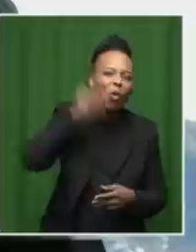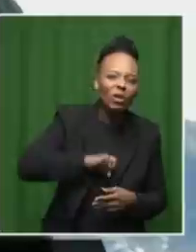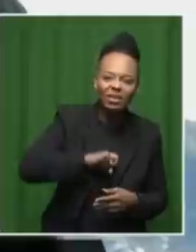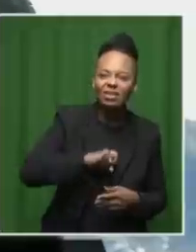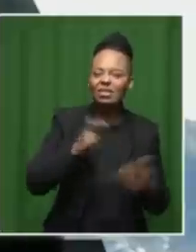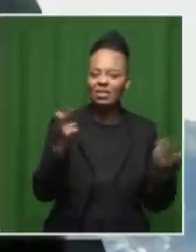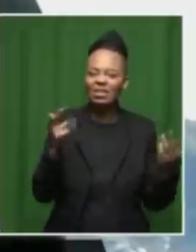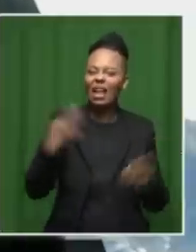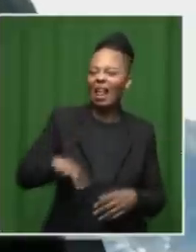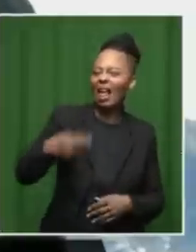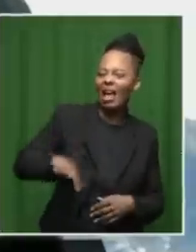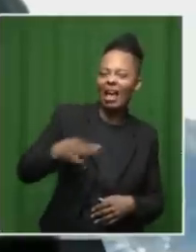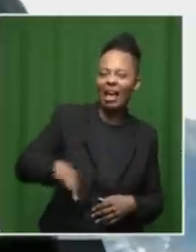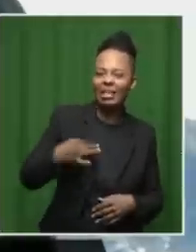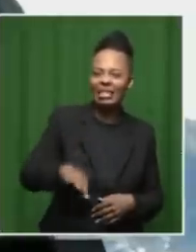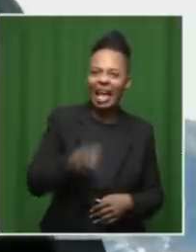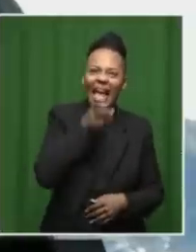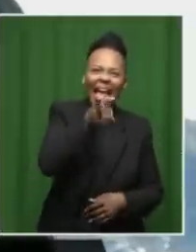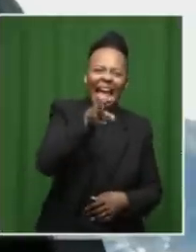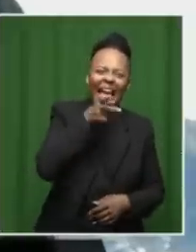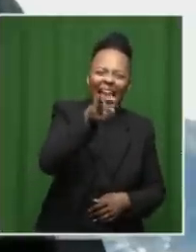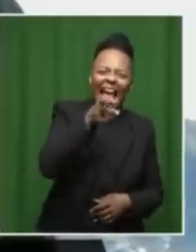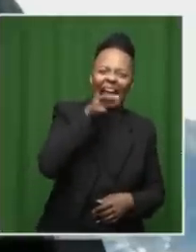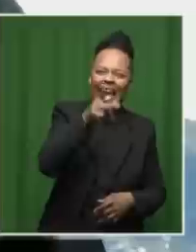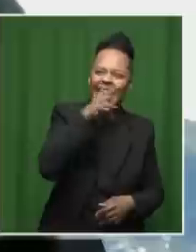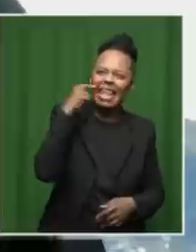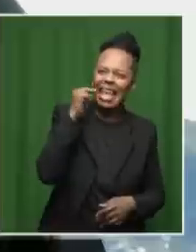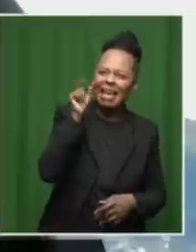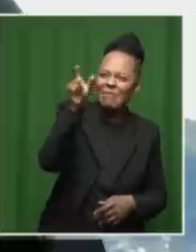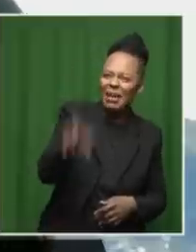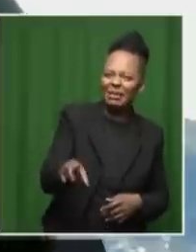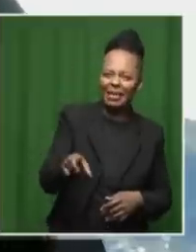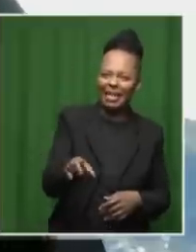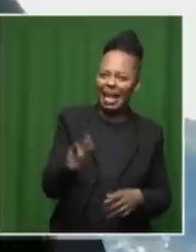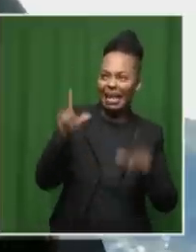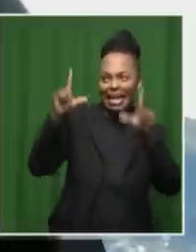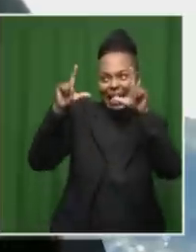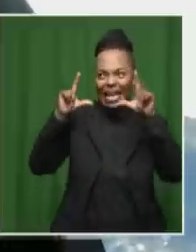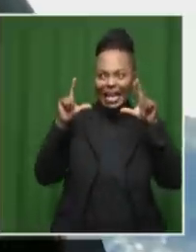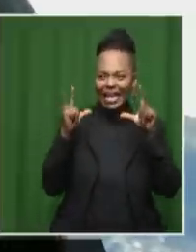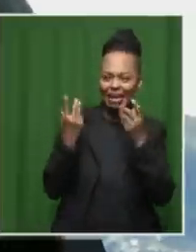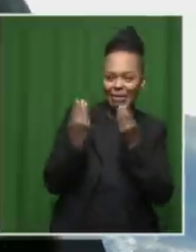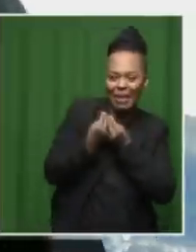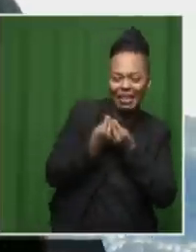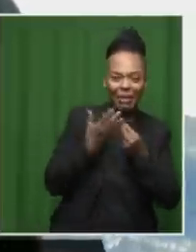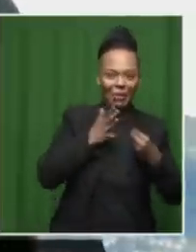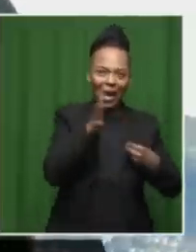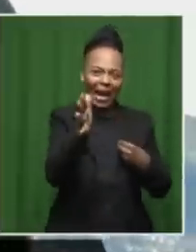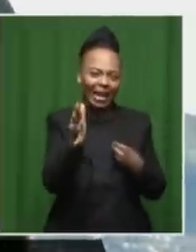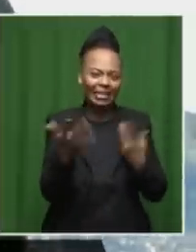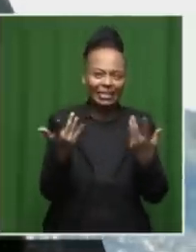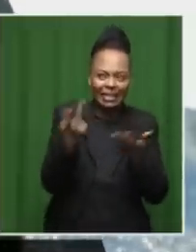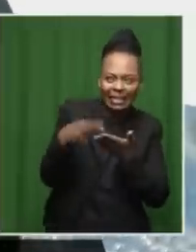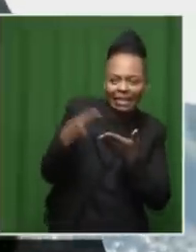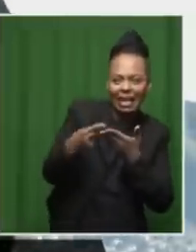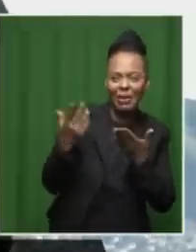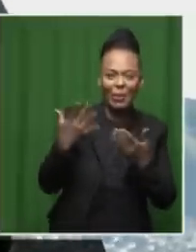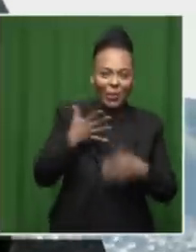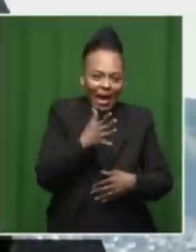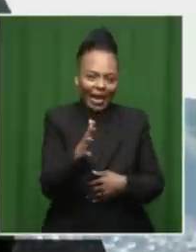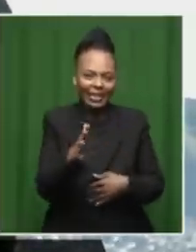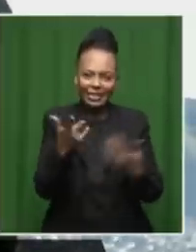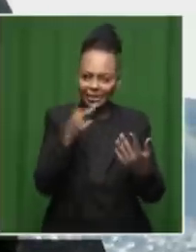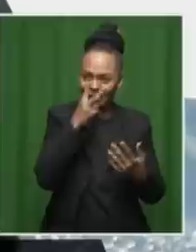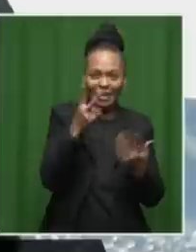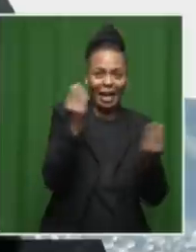so to speak, screaming and shouting names of the players, wanting autographs, wanting pictures, and our girls all of a sudden becoming household names. I